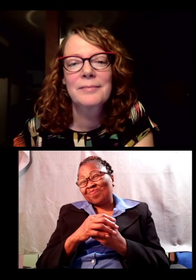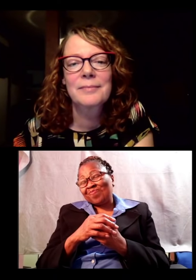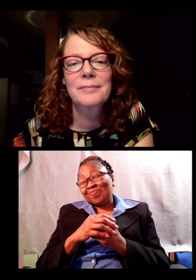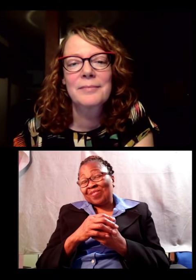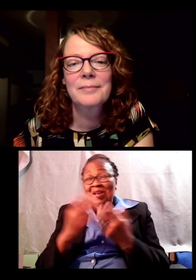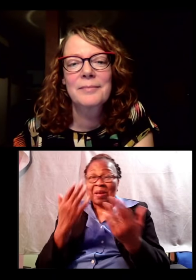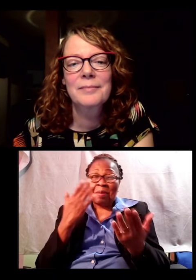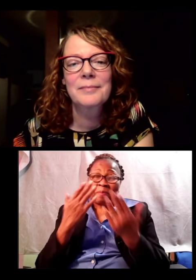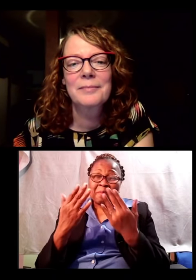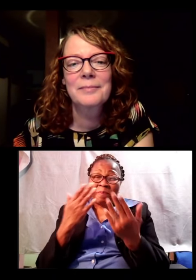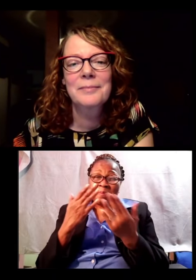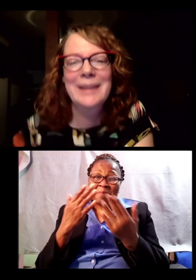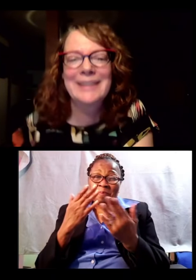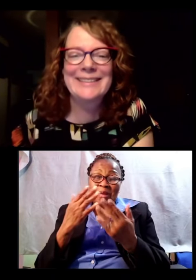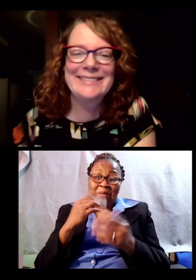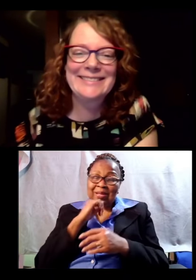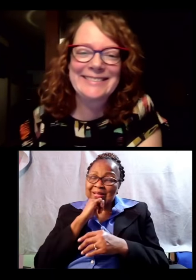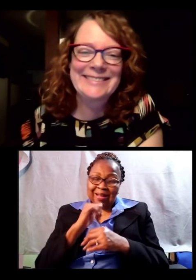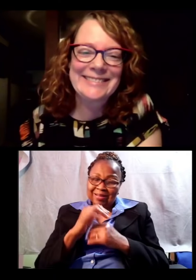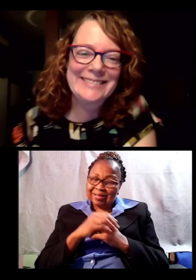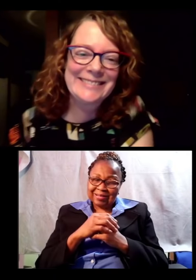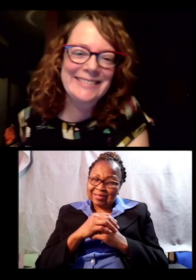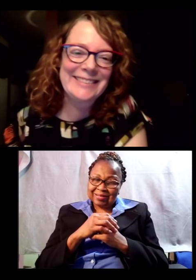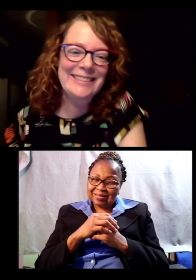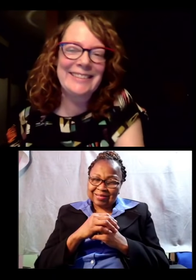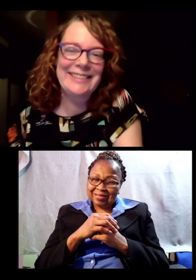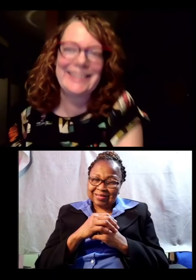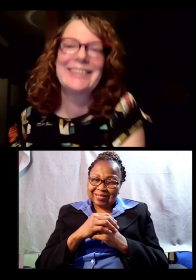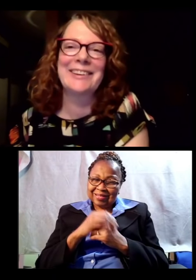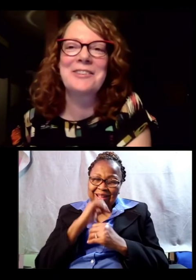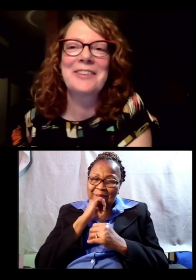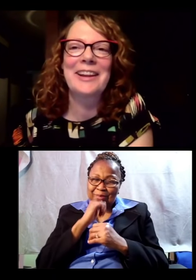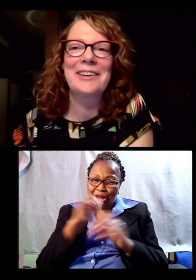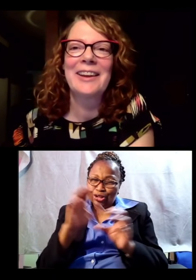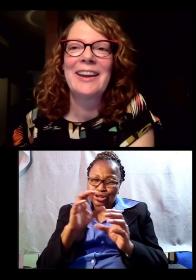Maybe not, Alison. I think I won't do that.